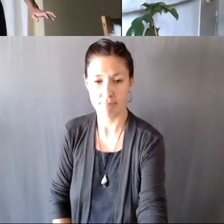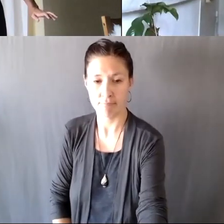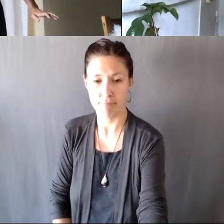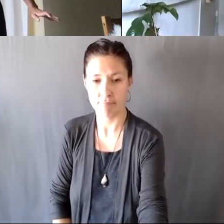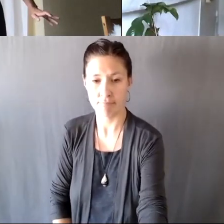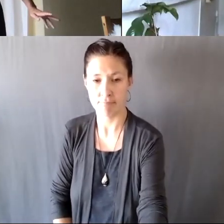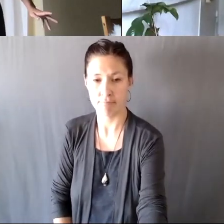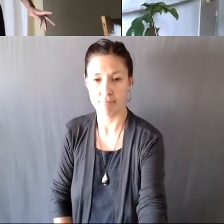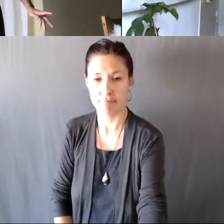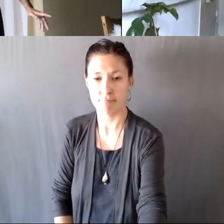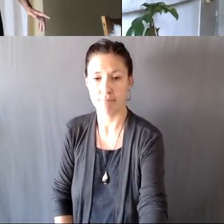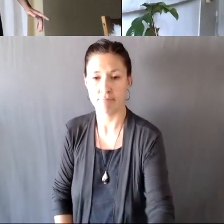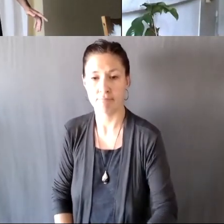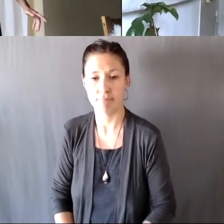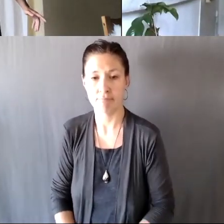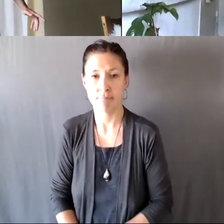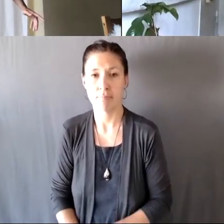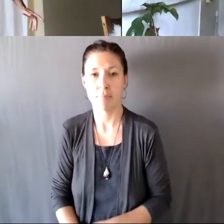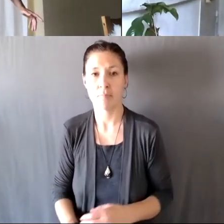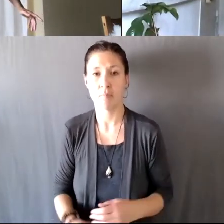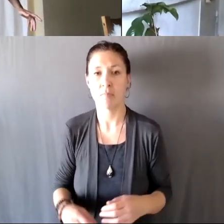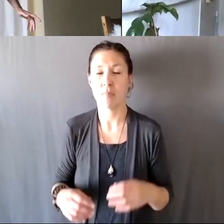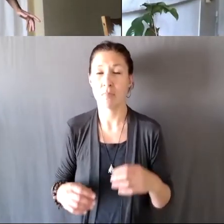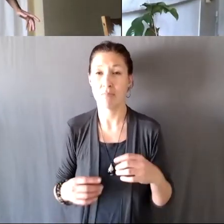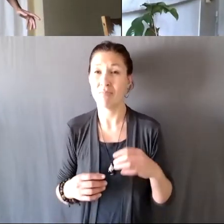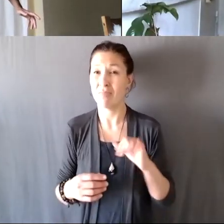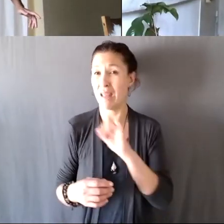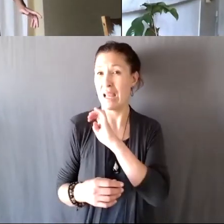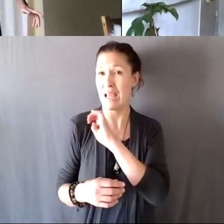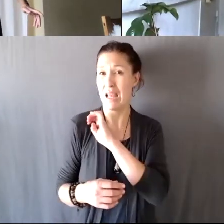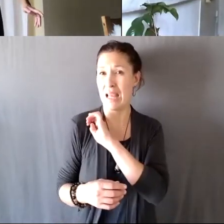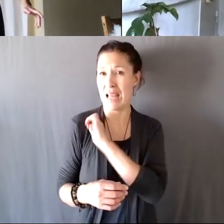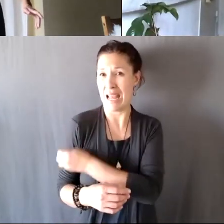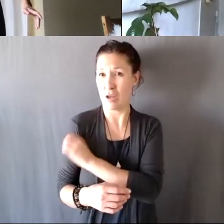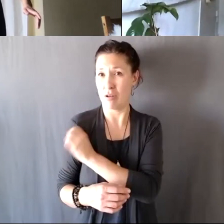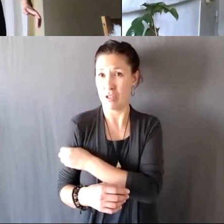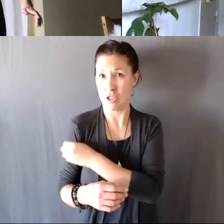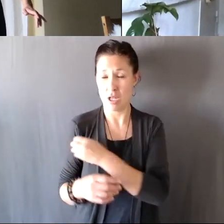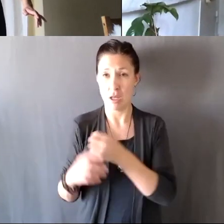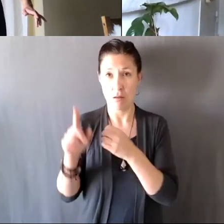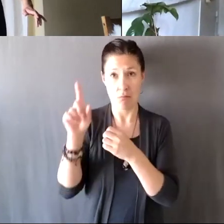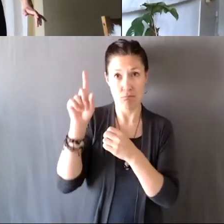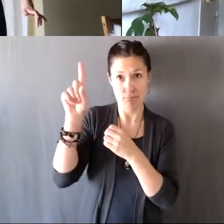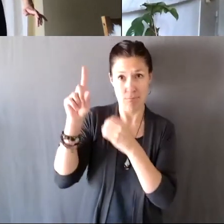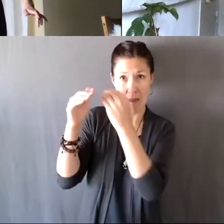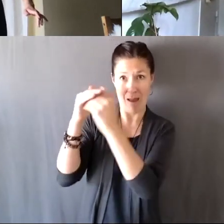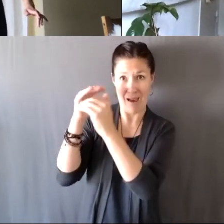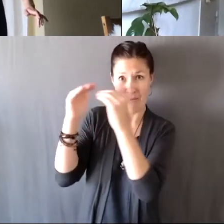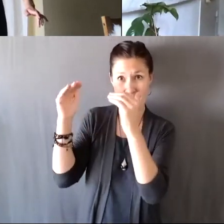Gathering, spiraling energy from heaven and earth.